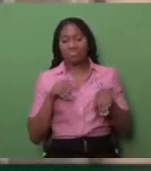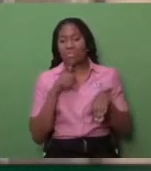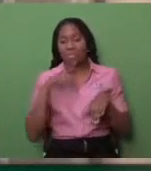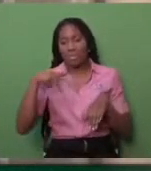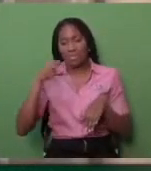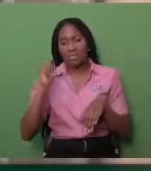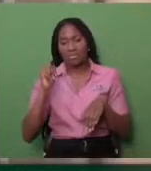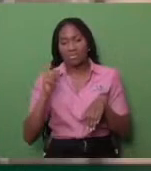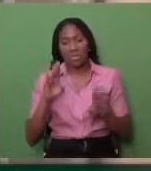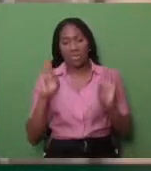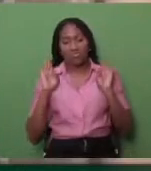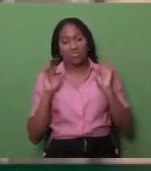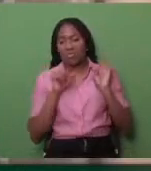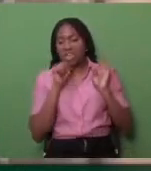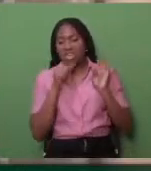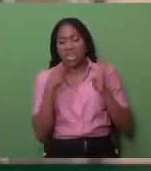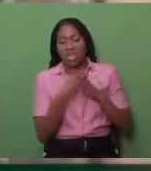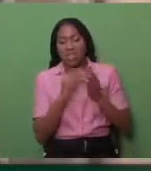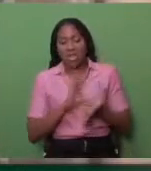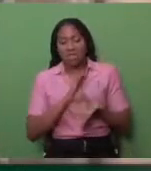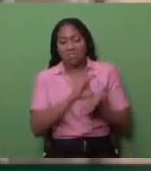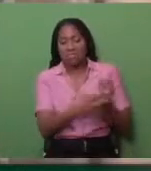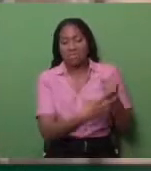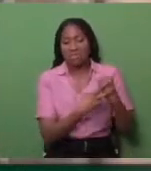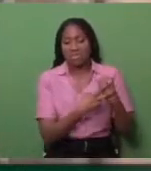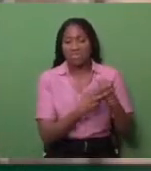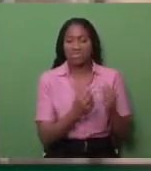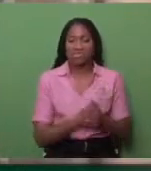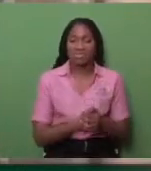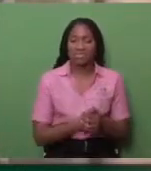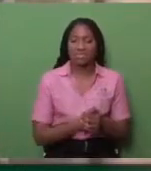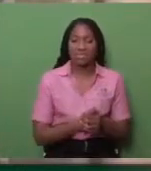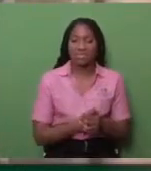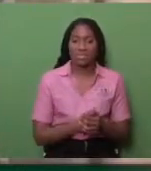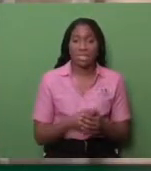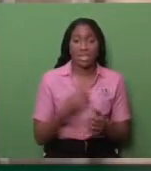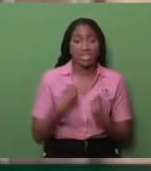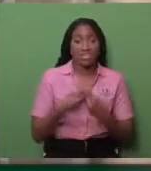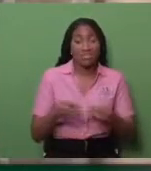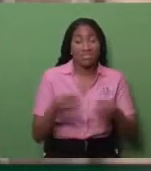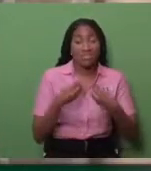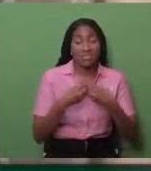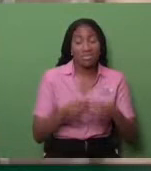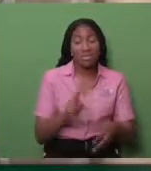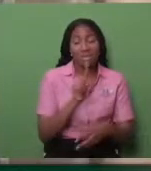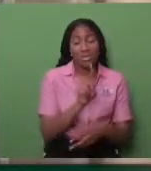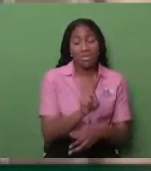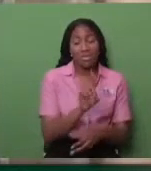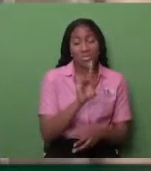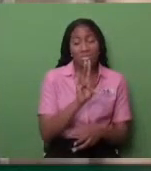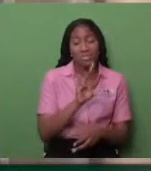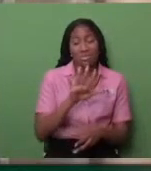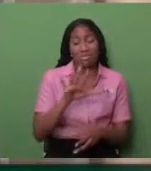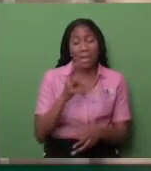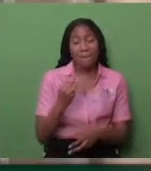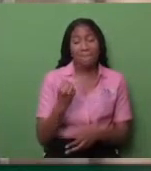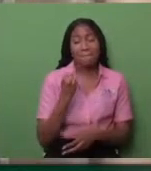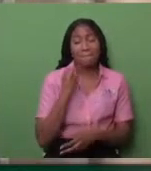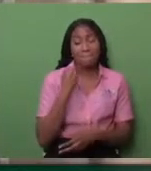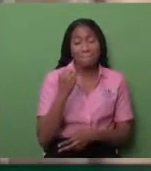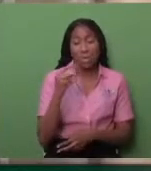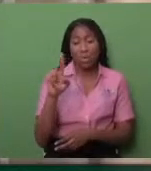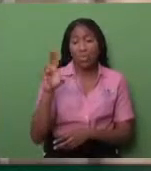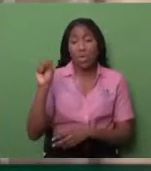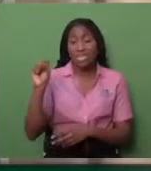In June 2016, they withdrew US $375 million. That is about 2.5 billion TT. There was no COVID